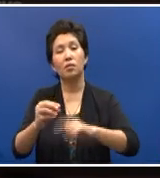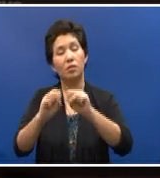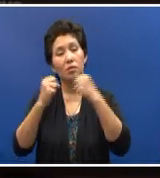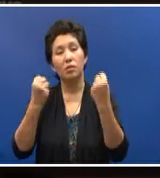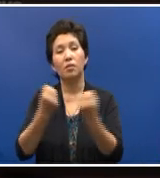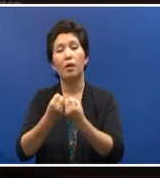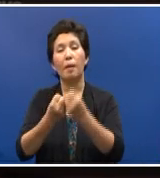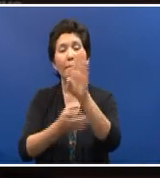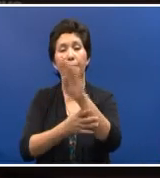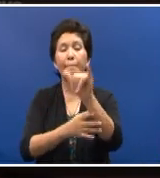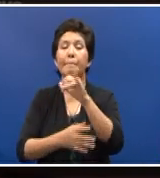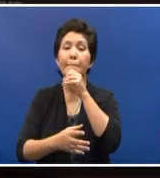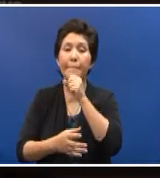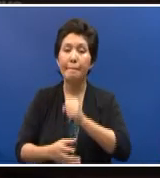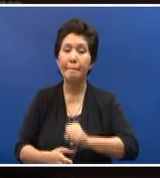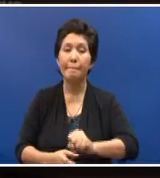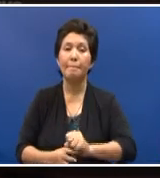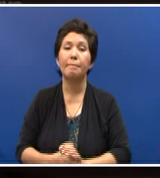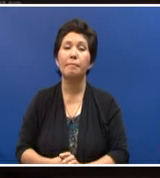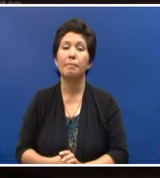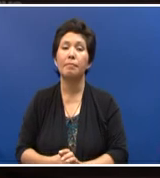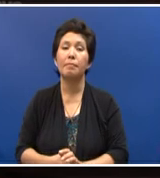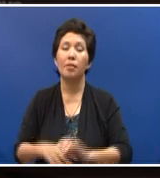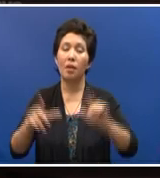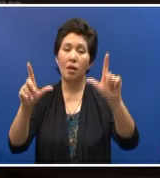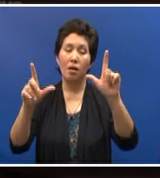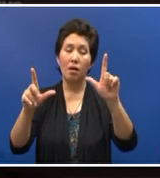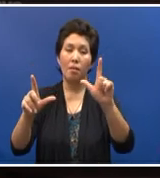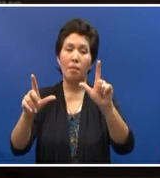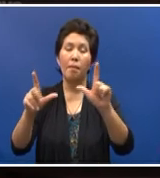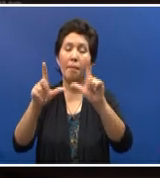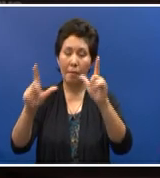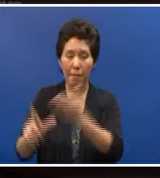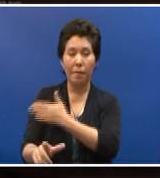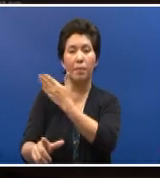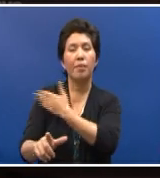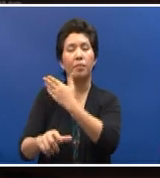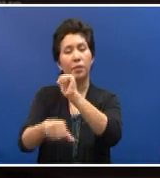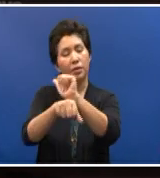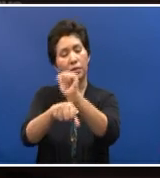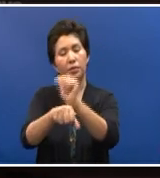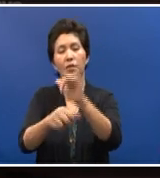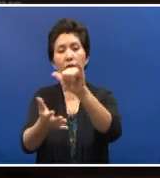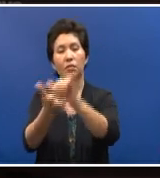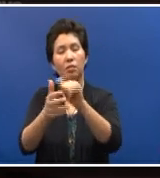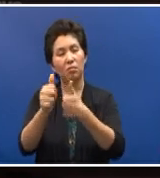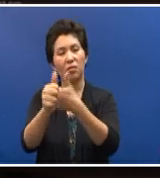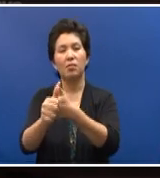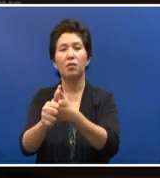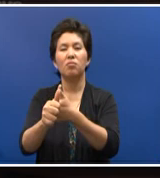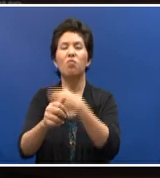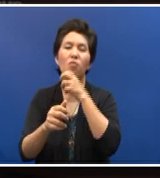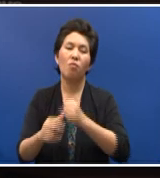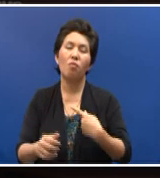specialization by age. Okay, labor is also divided according to age group. Okay, and